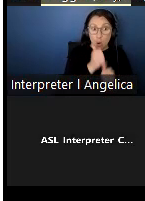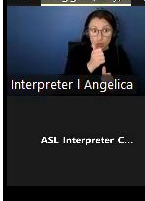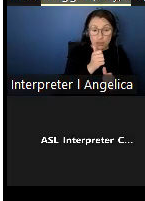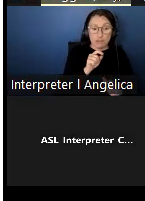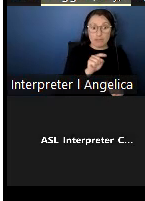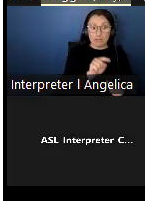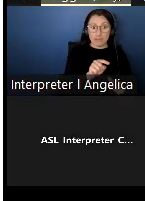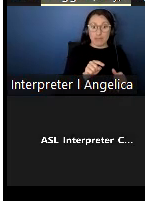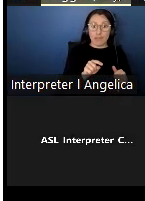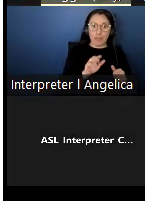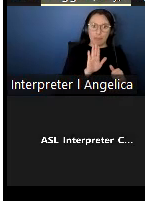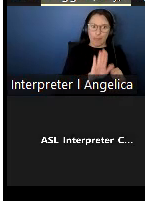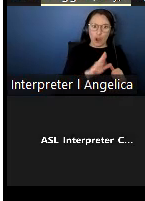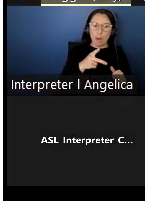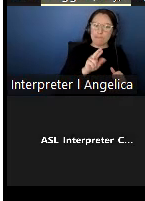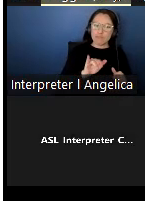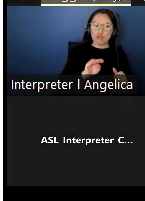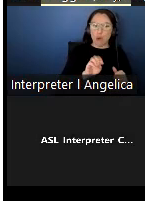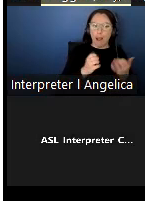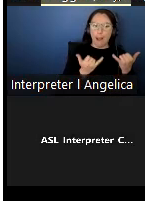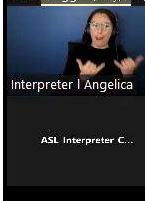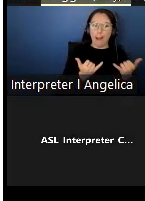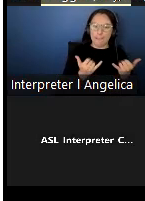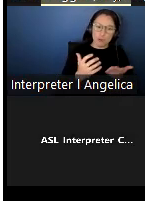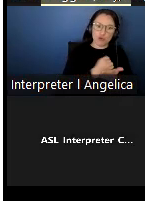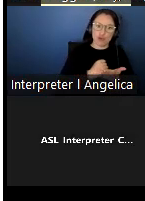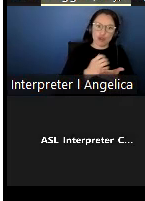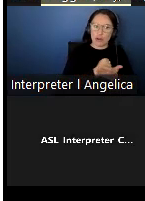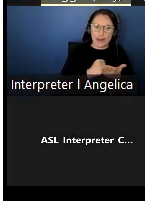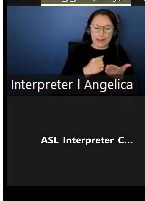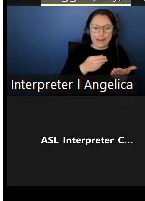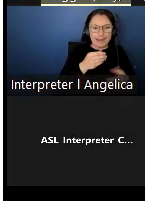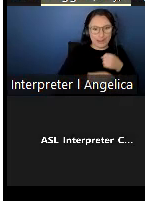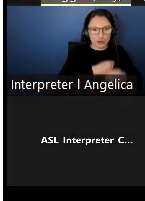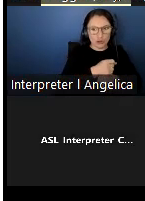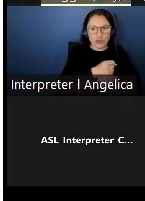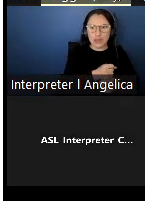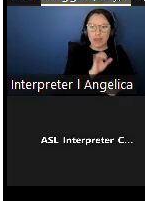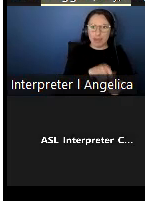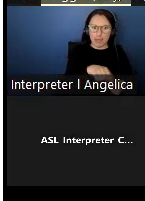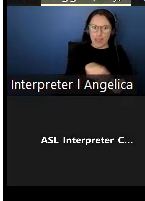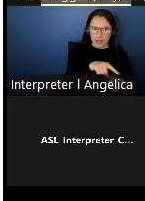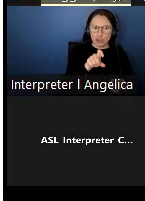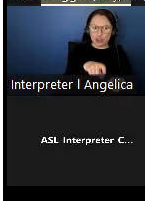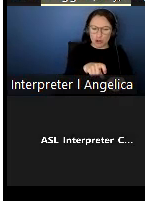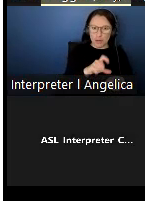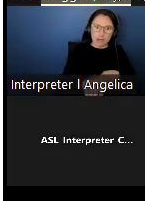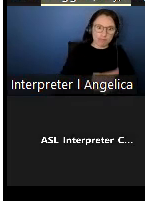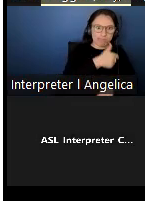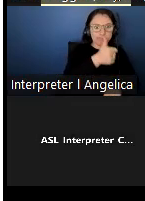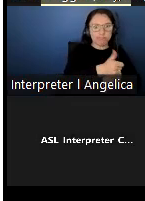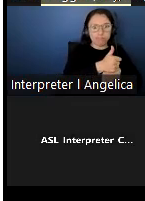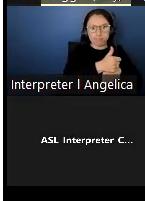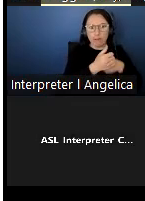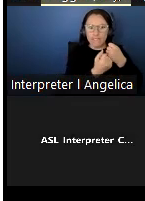their prime earning years, or they're assaulted right before their prime earning years, where they should be laying the foundation for their future jobs or